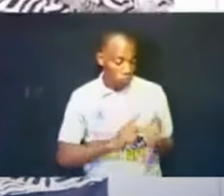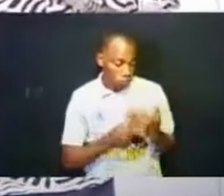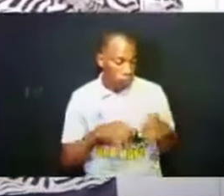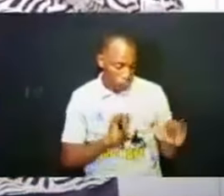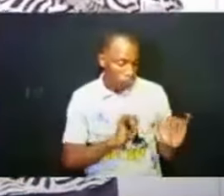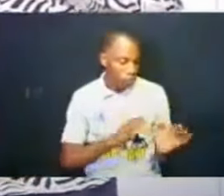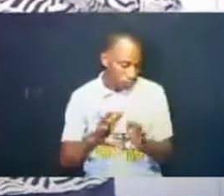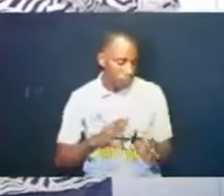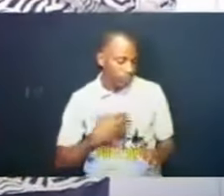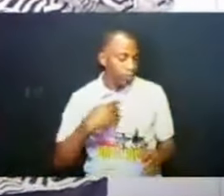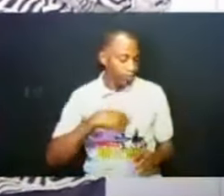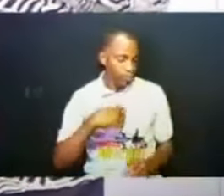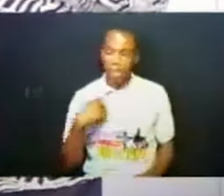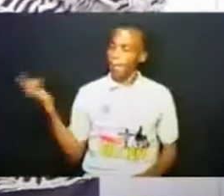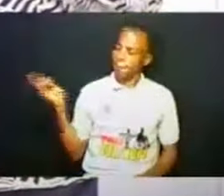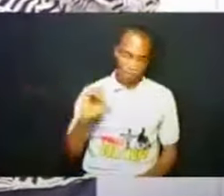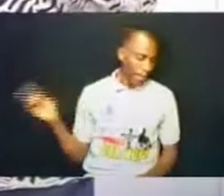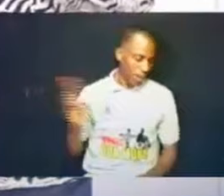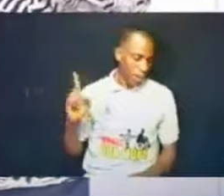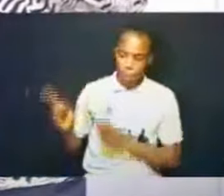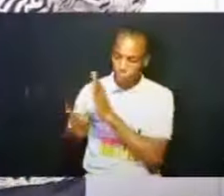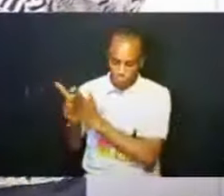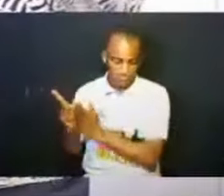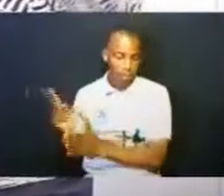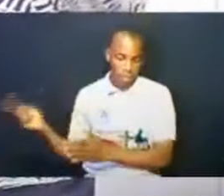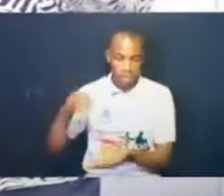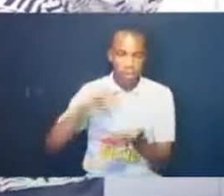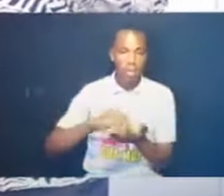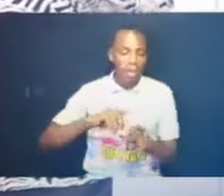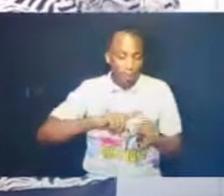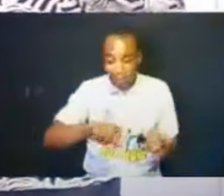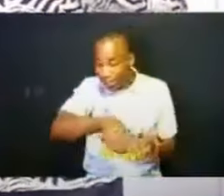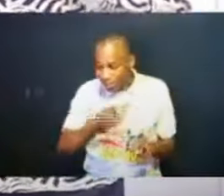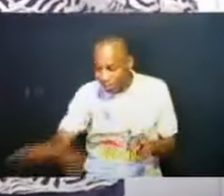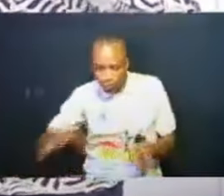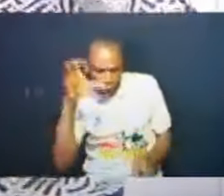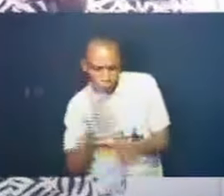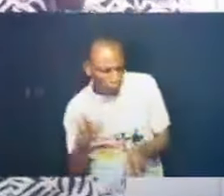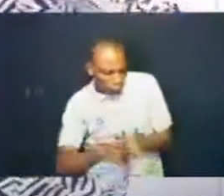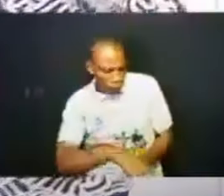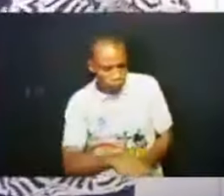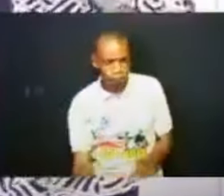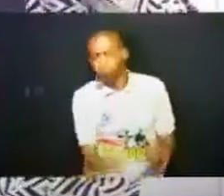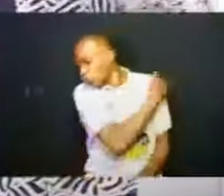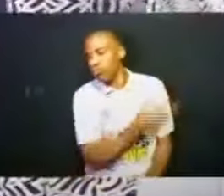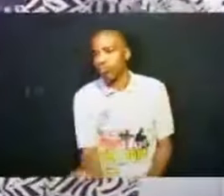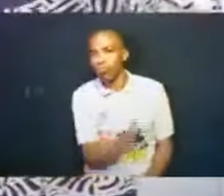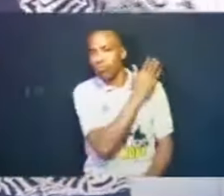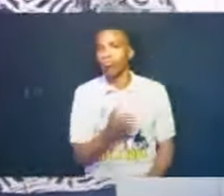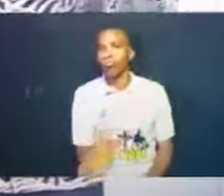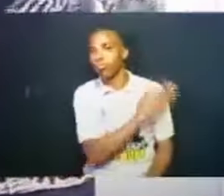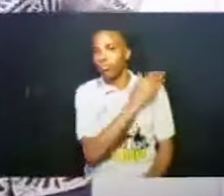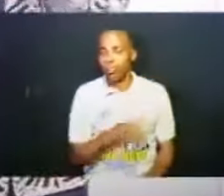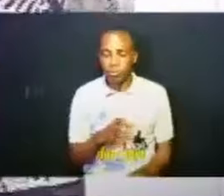will give some news. So after an hour, but the children in the house will force this one to go. I said, you see, Sherman, you know, because you owe your money to